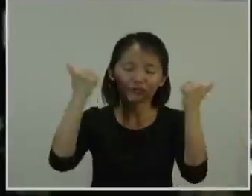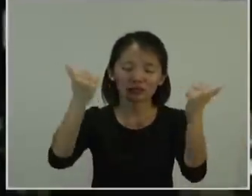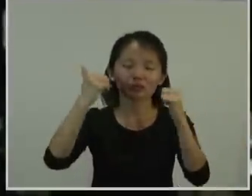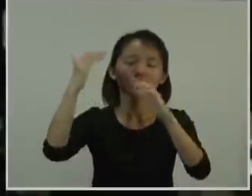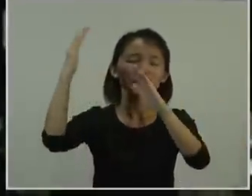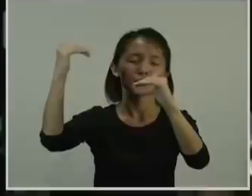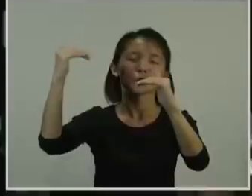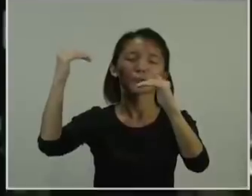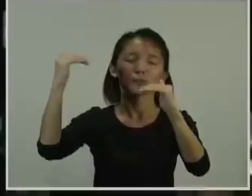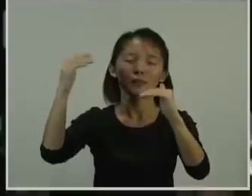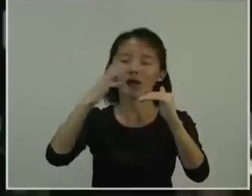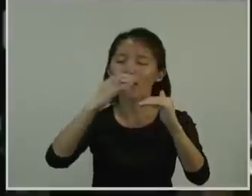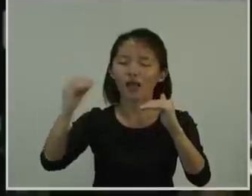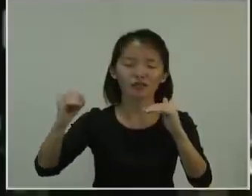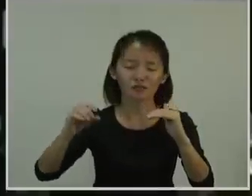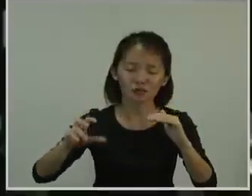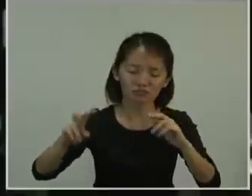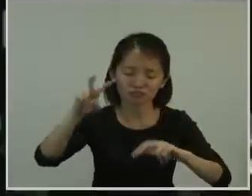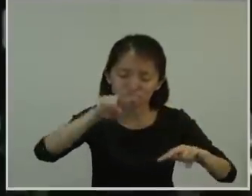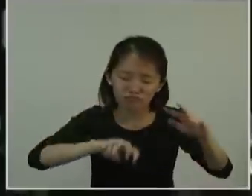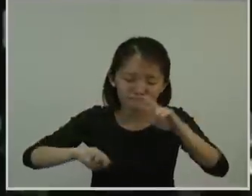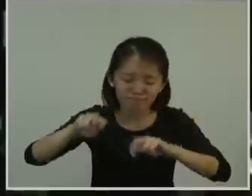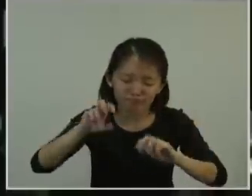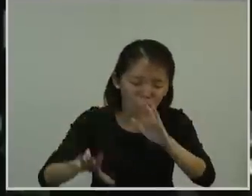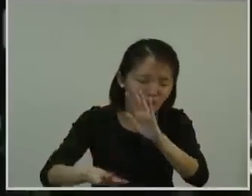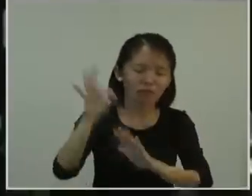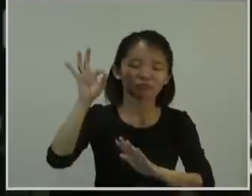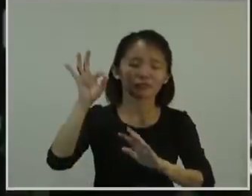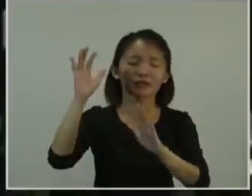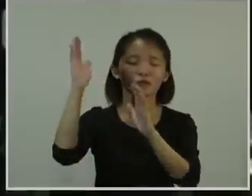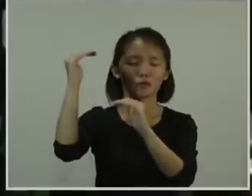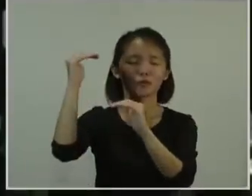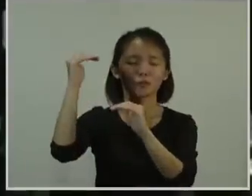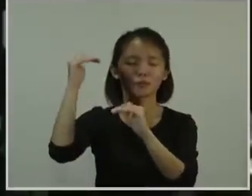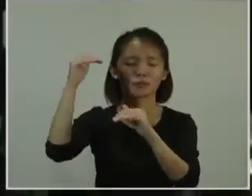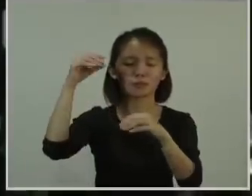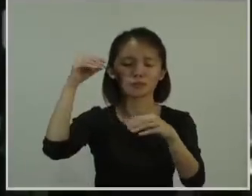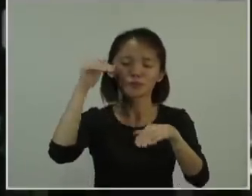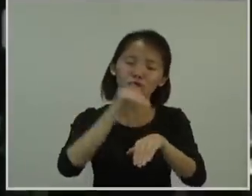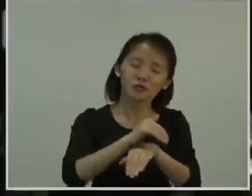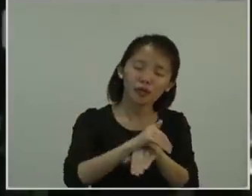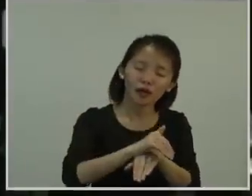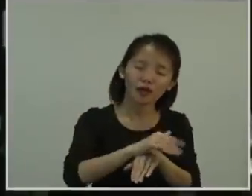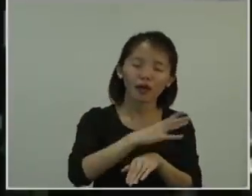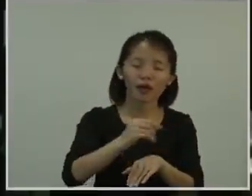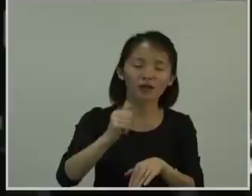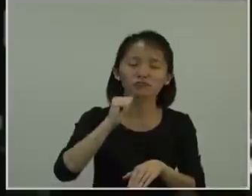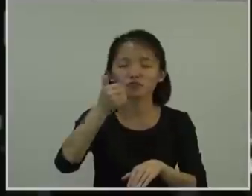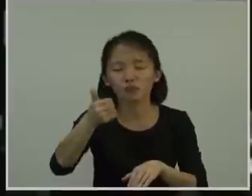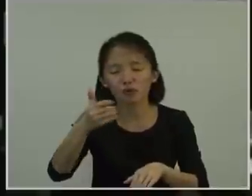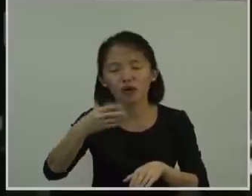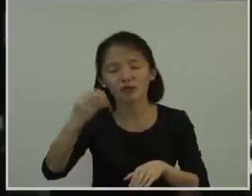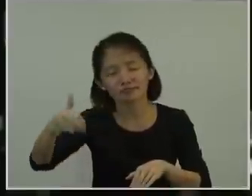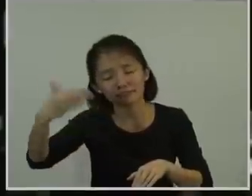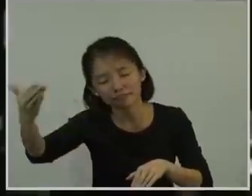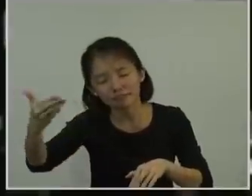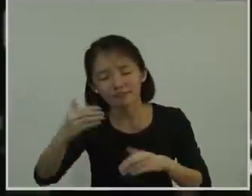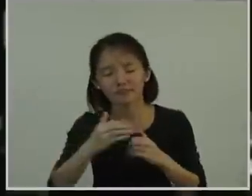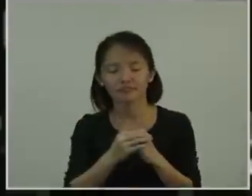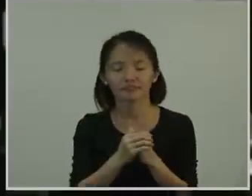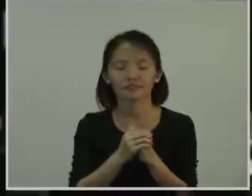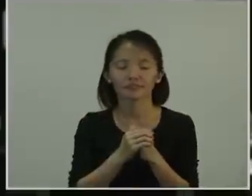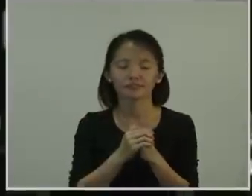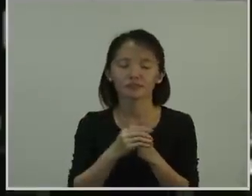to discover hope in the gatherings tonight and over the next 2 days.